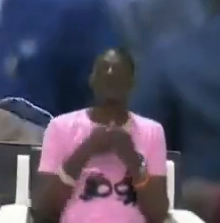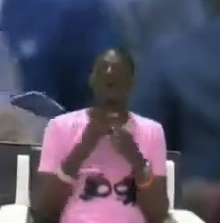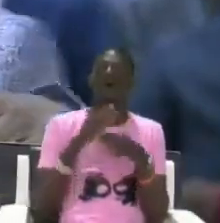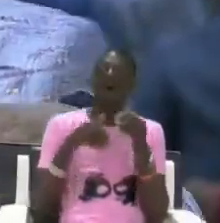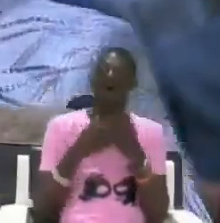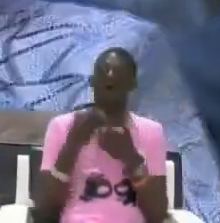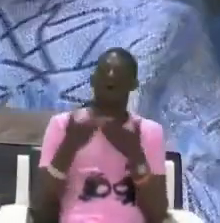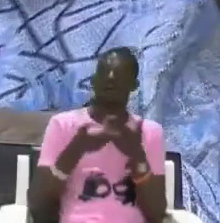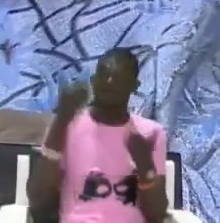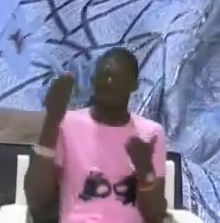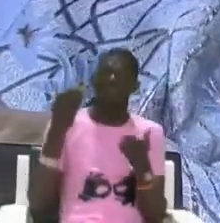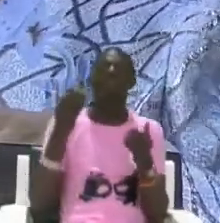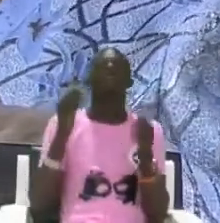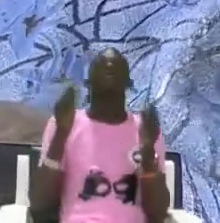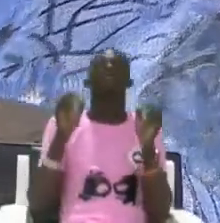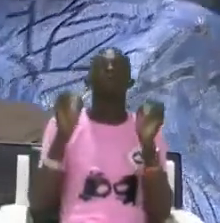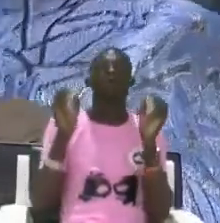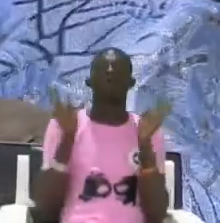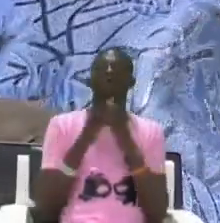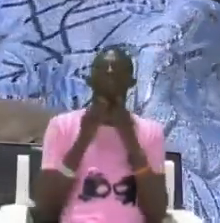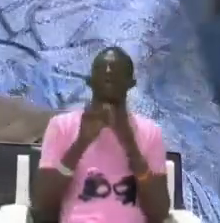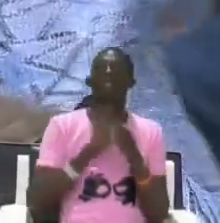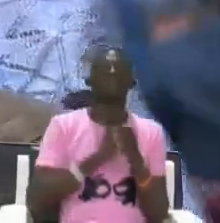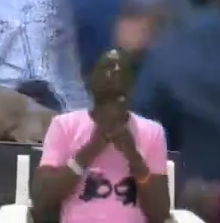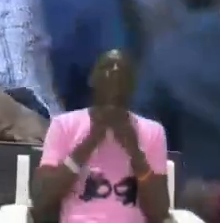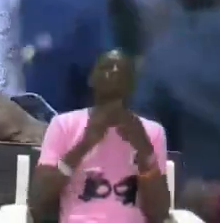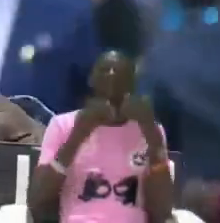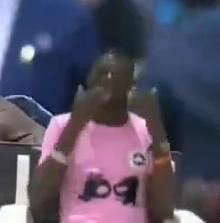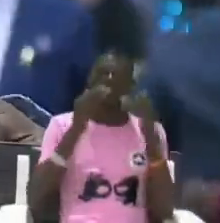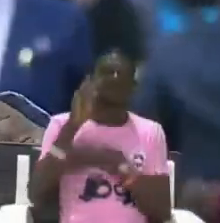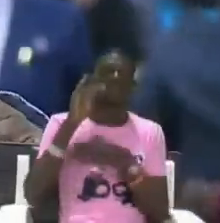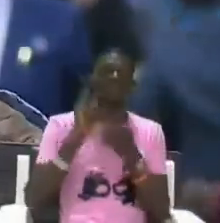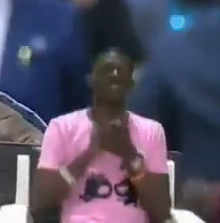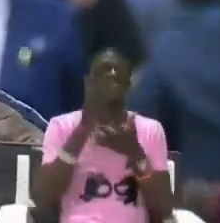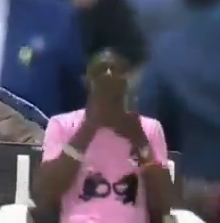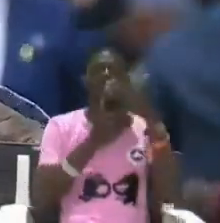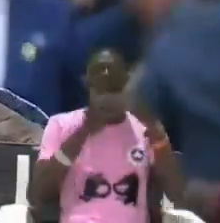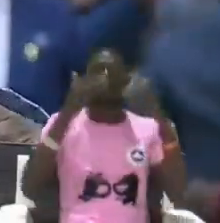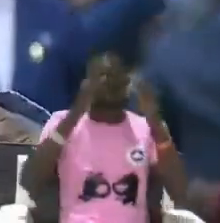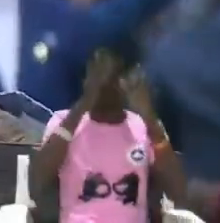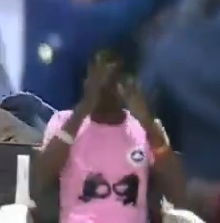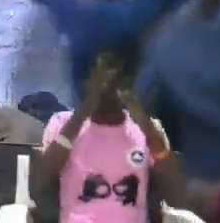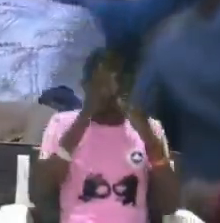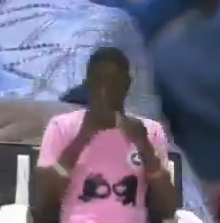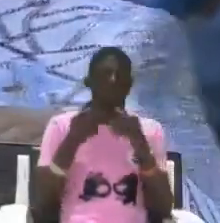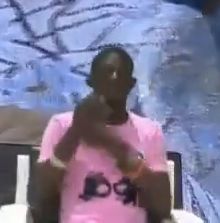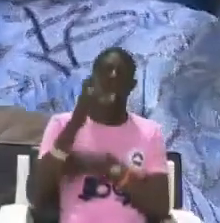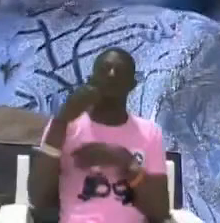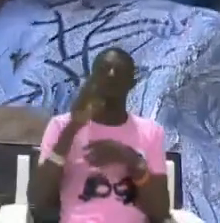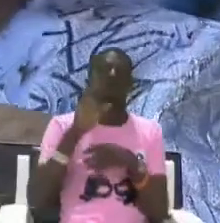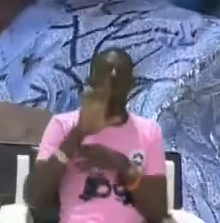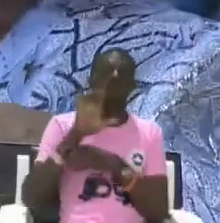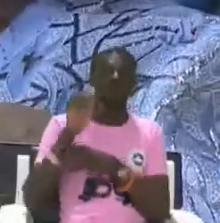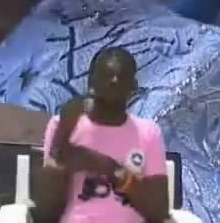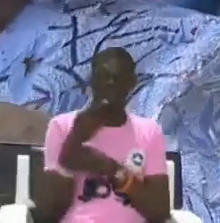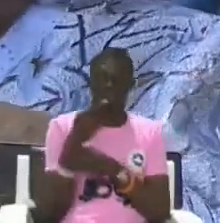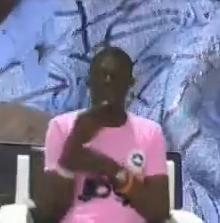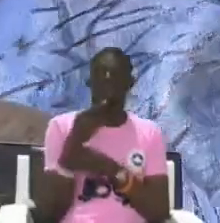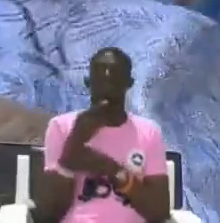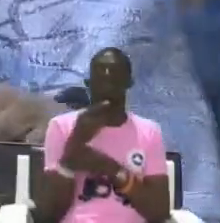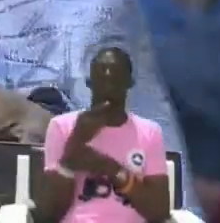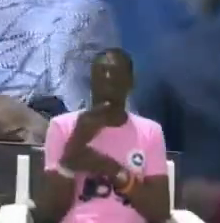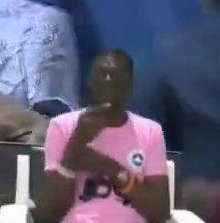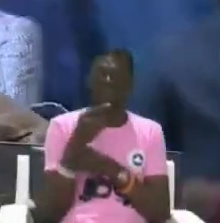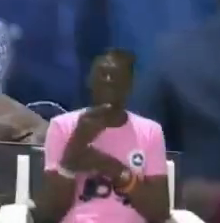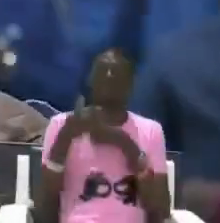the convention. I want us to thank God, our Heavenly Father, the God of the Redeemed Christian Church of God,